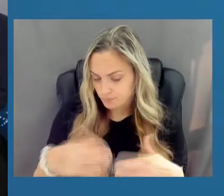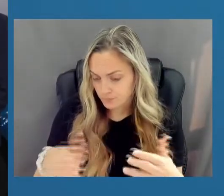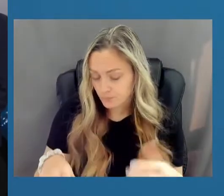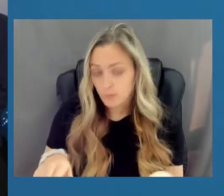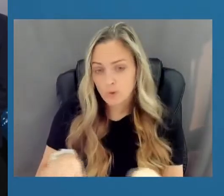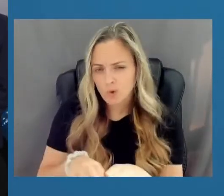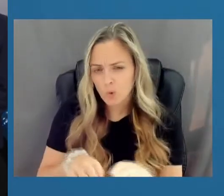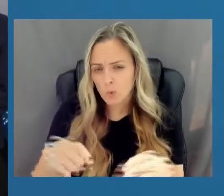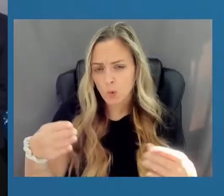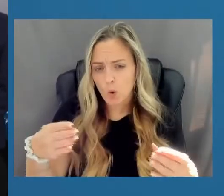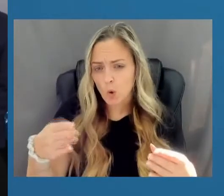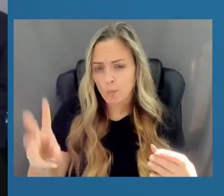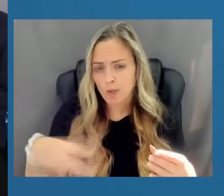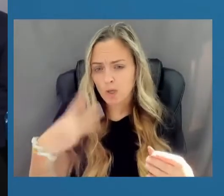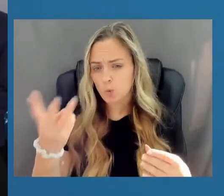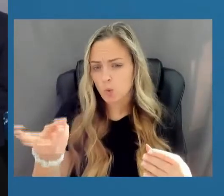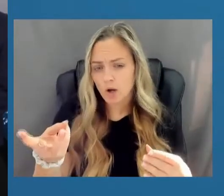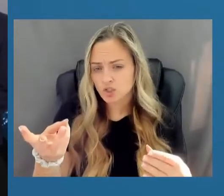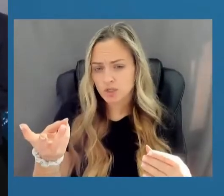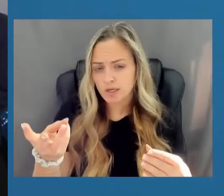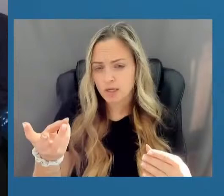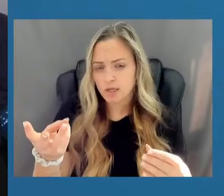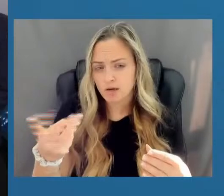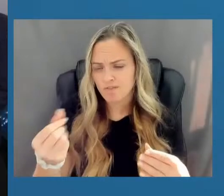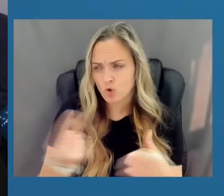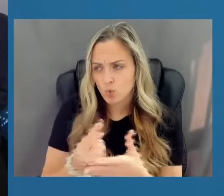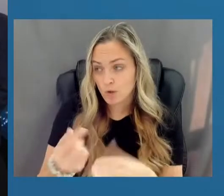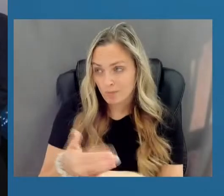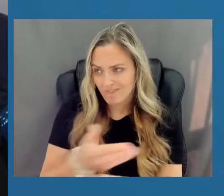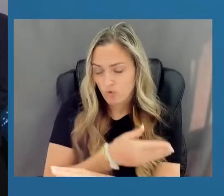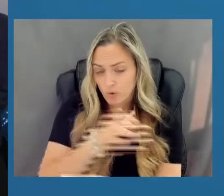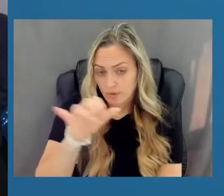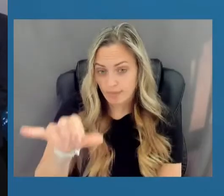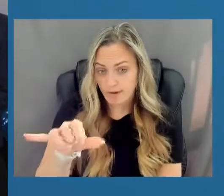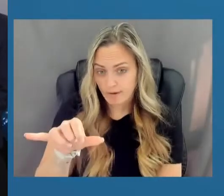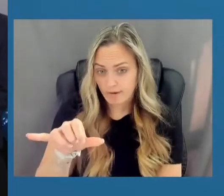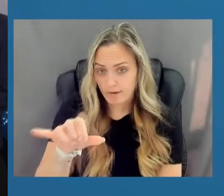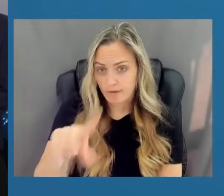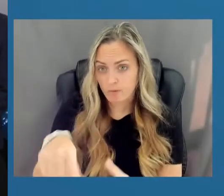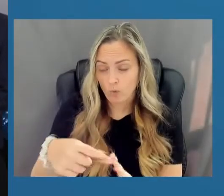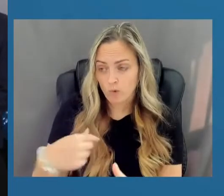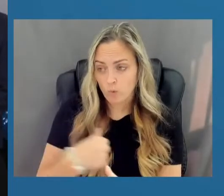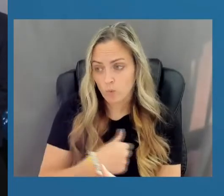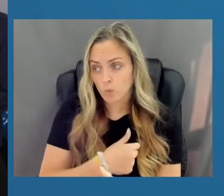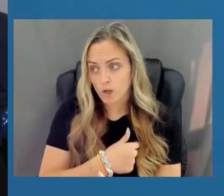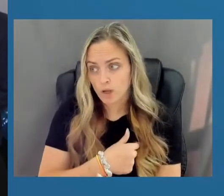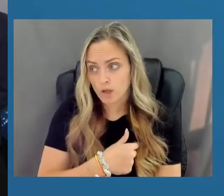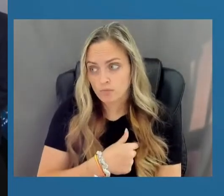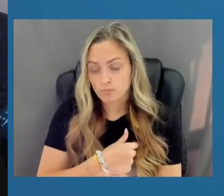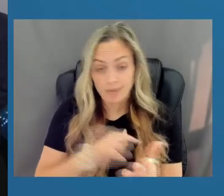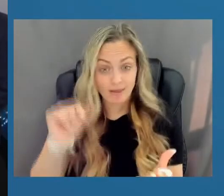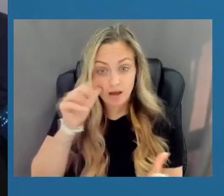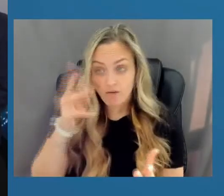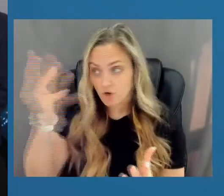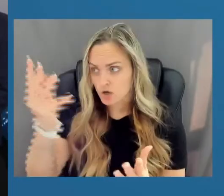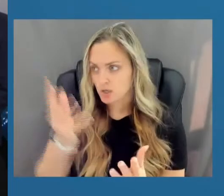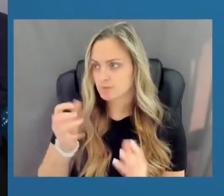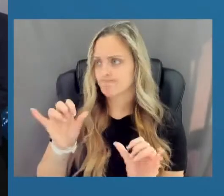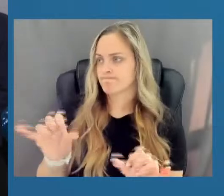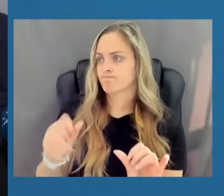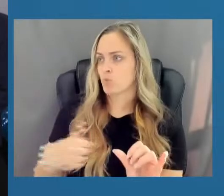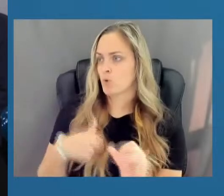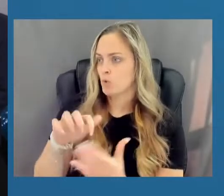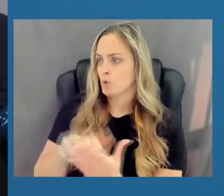Washington even a few weeks before that when the governor got the word that we were